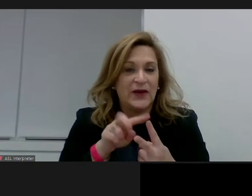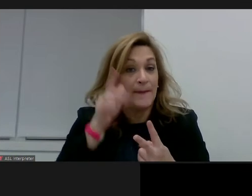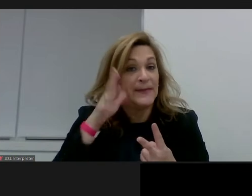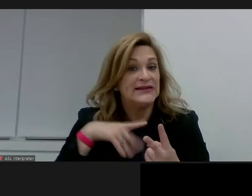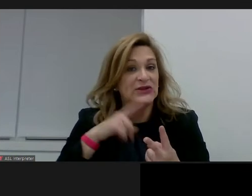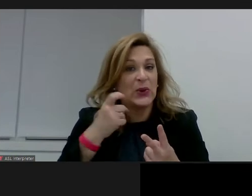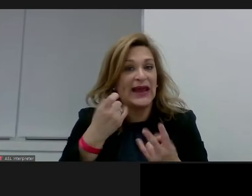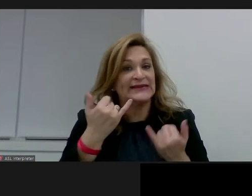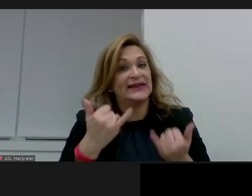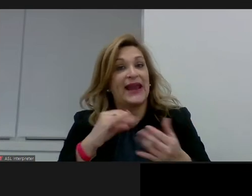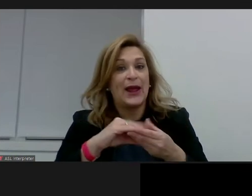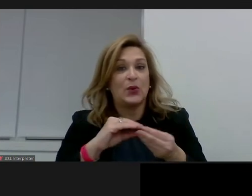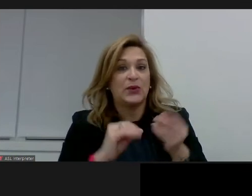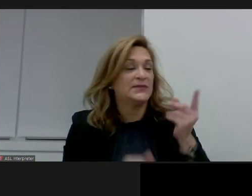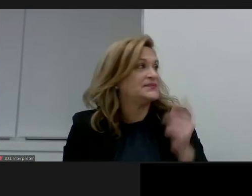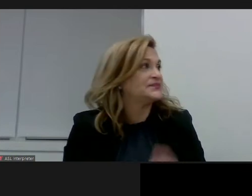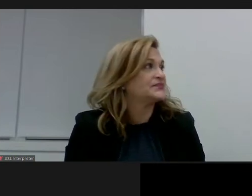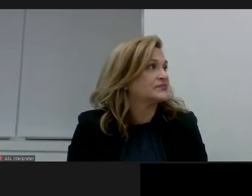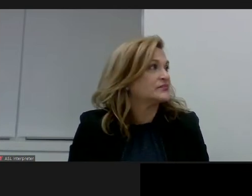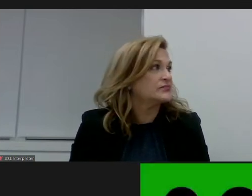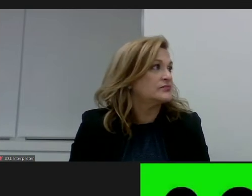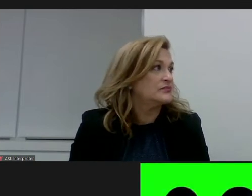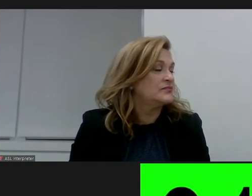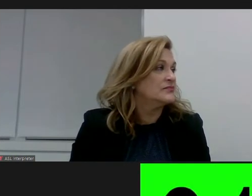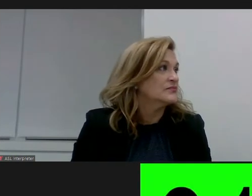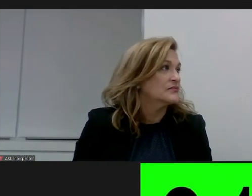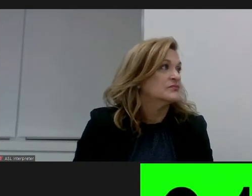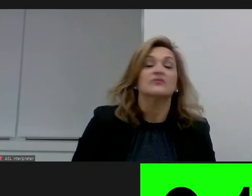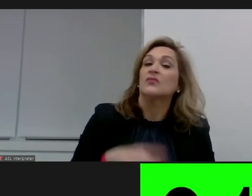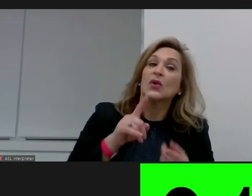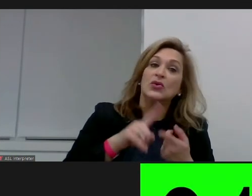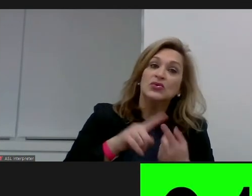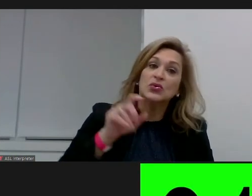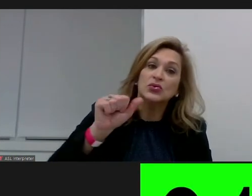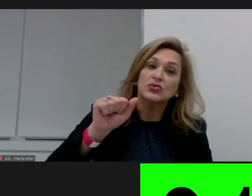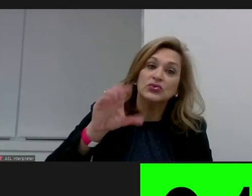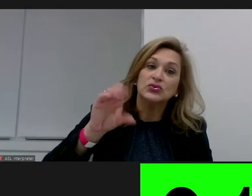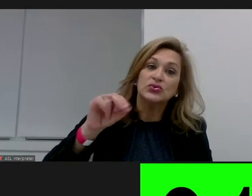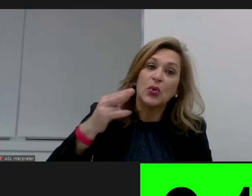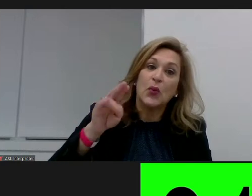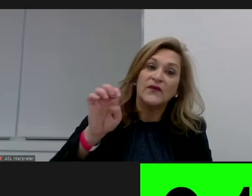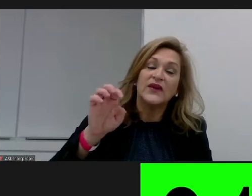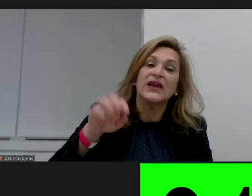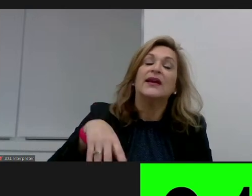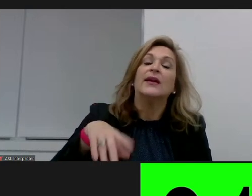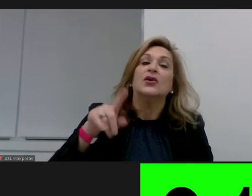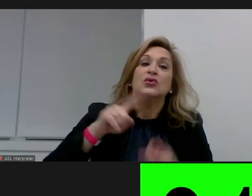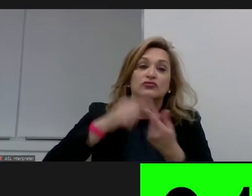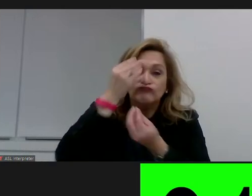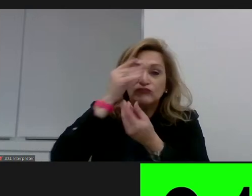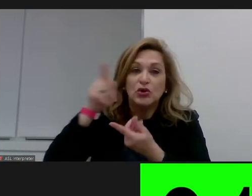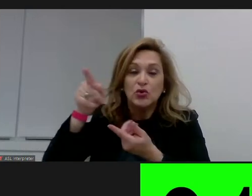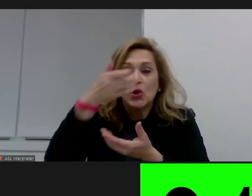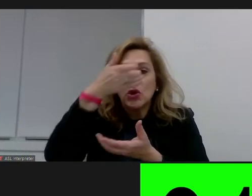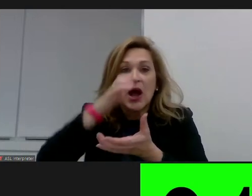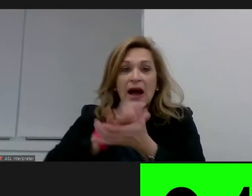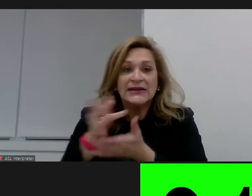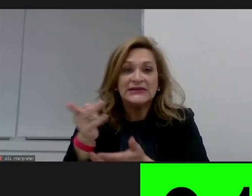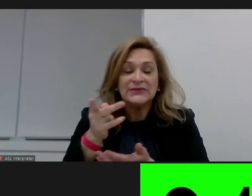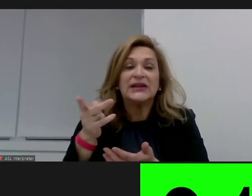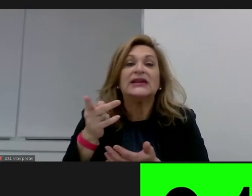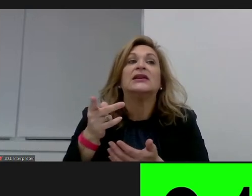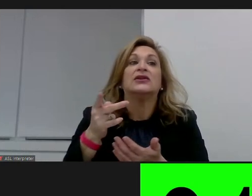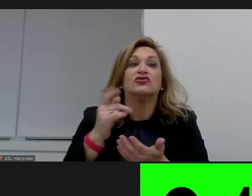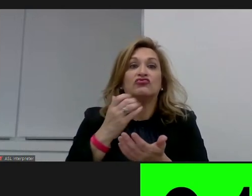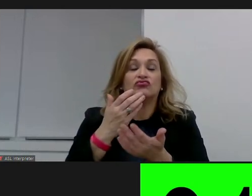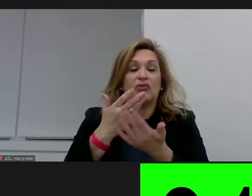To Sophie, I just wanted to phone you and your husband, Adrian. We need to go upstairs earlier on